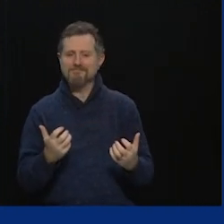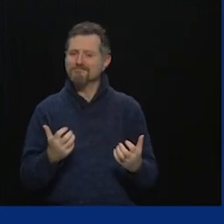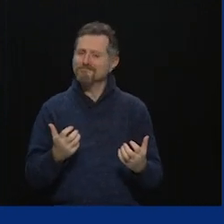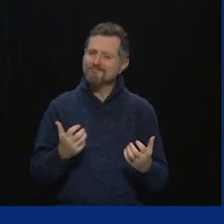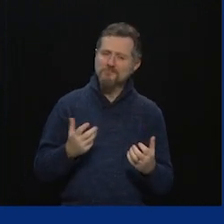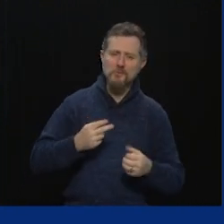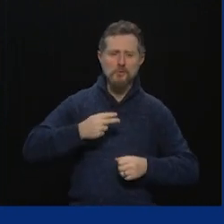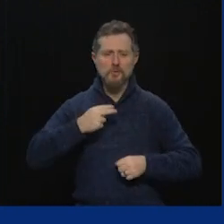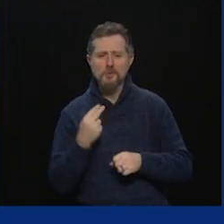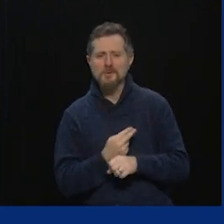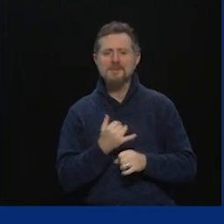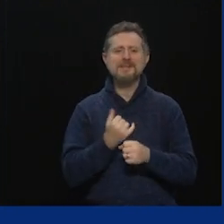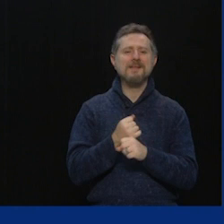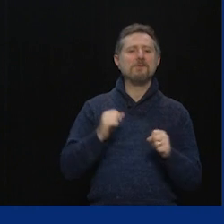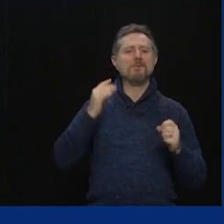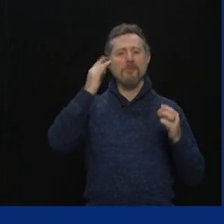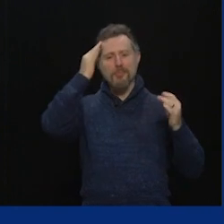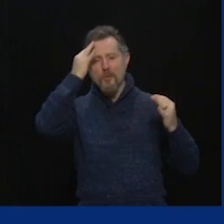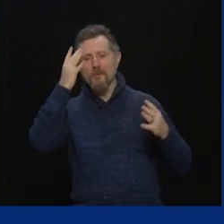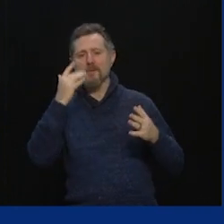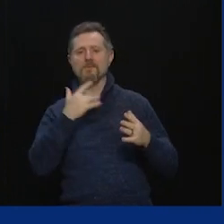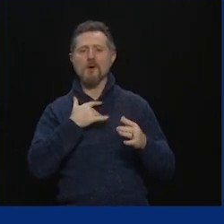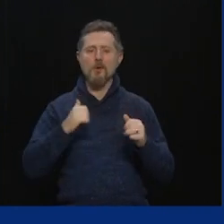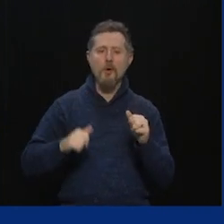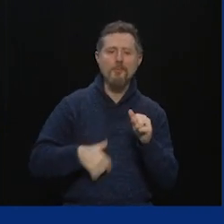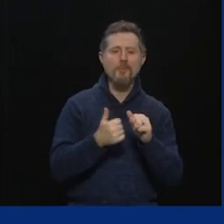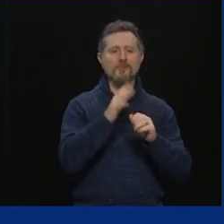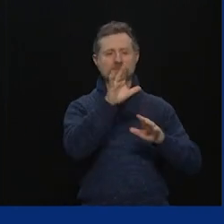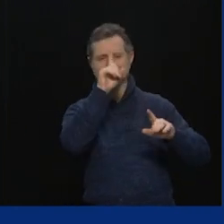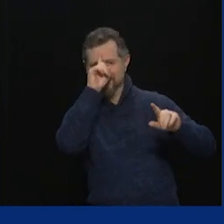the pursuit of science, the